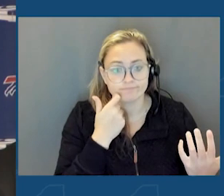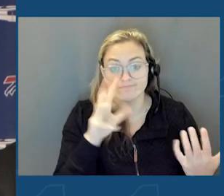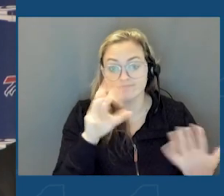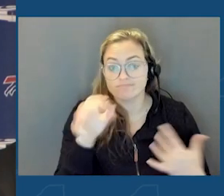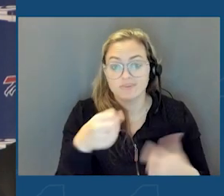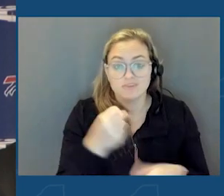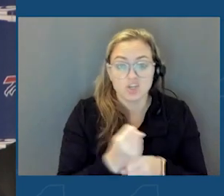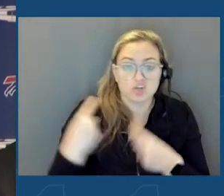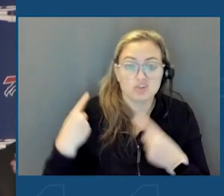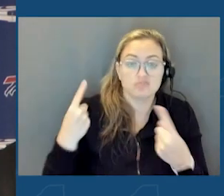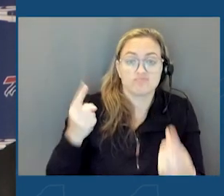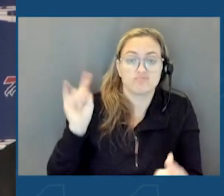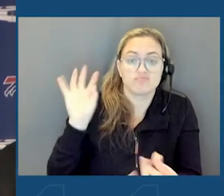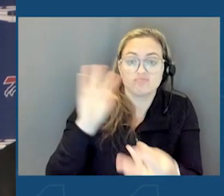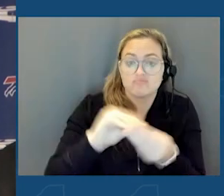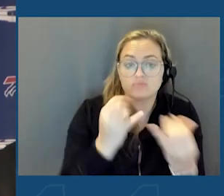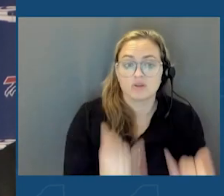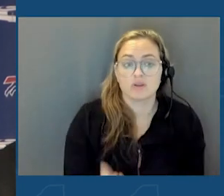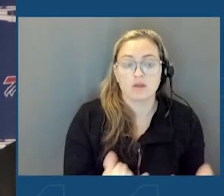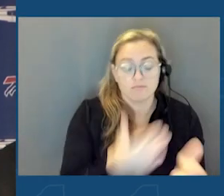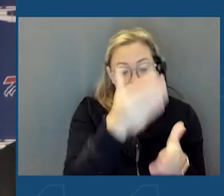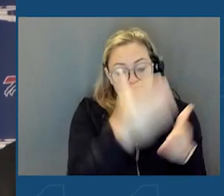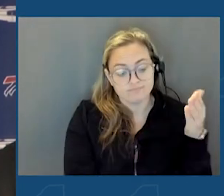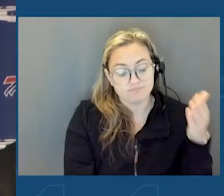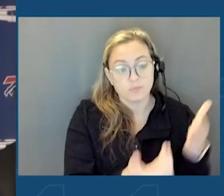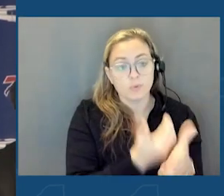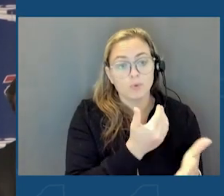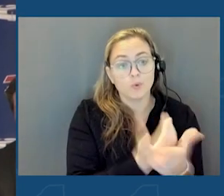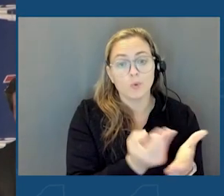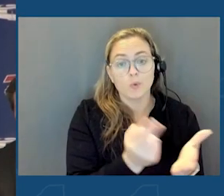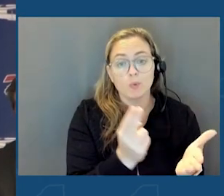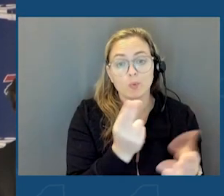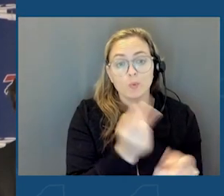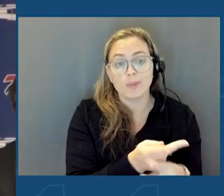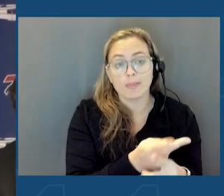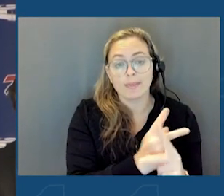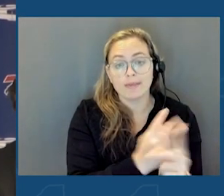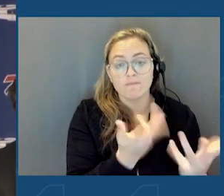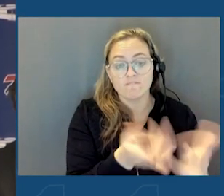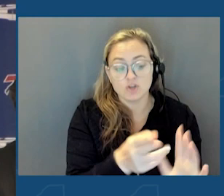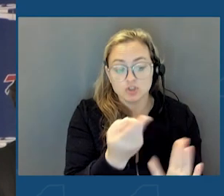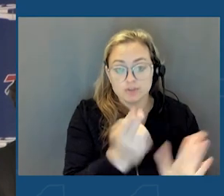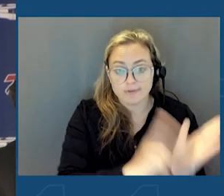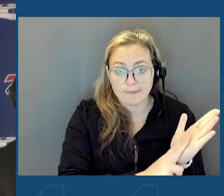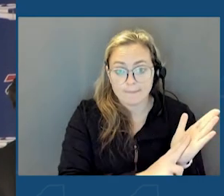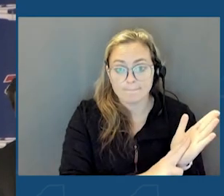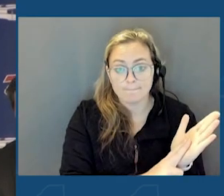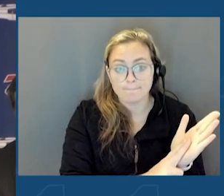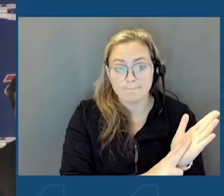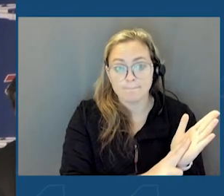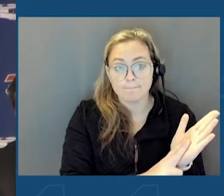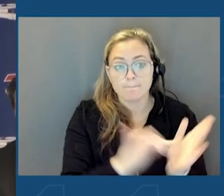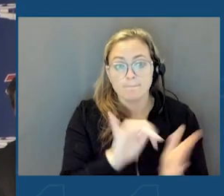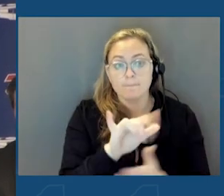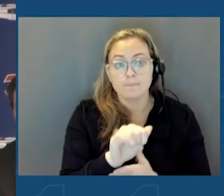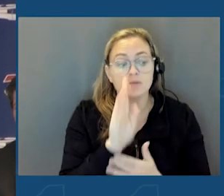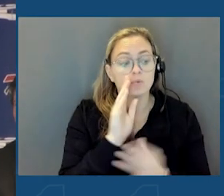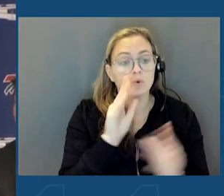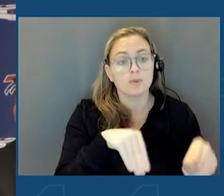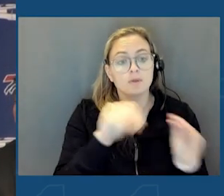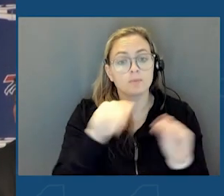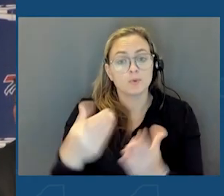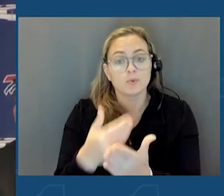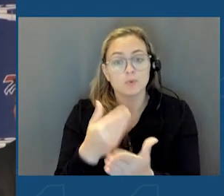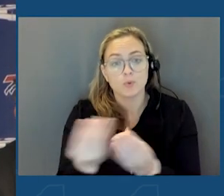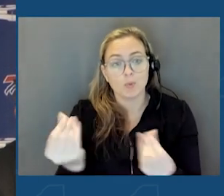years. At the conclusion of the new lease that we have signed, the Bills will be playing on this